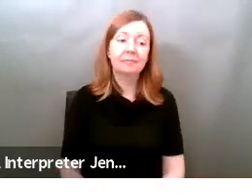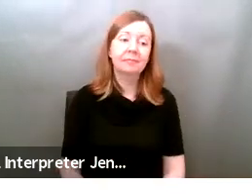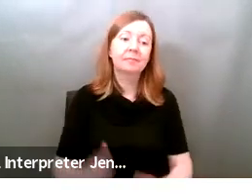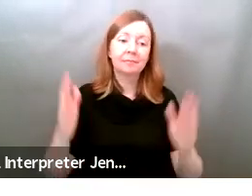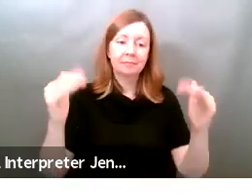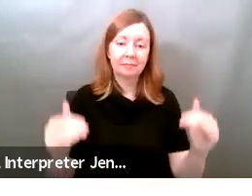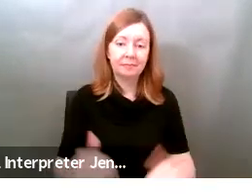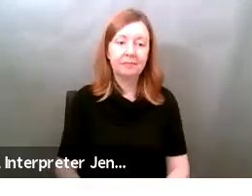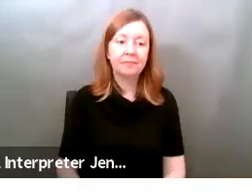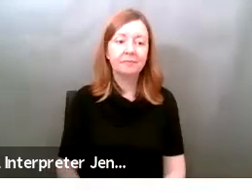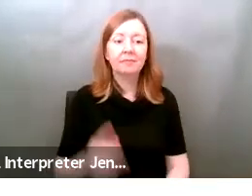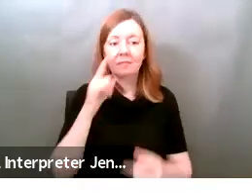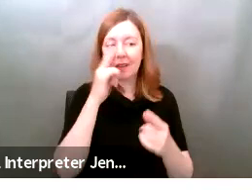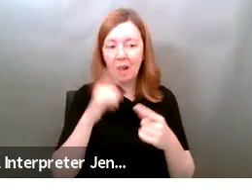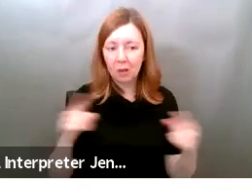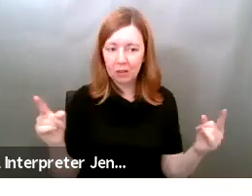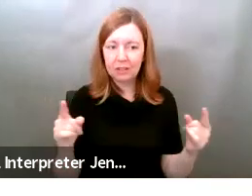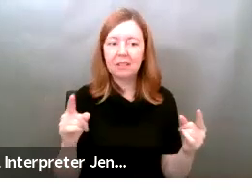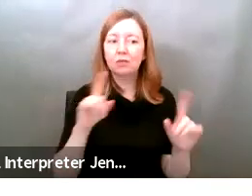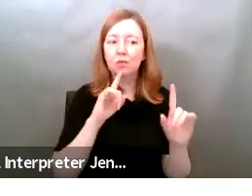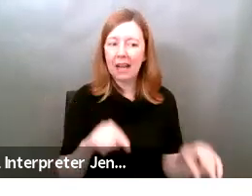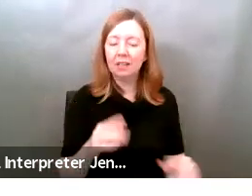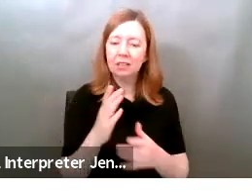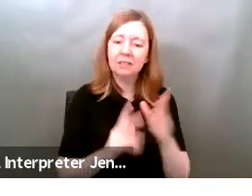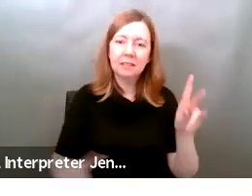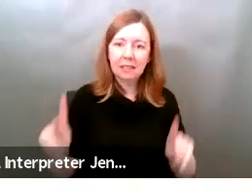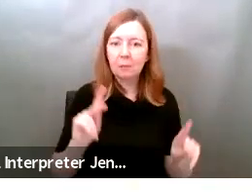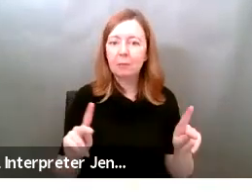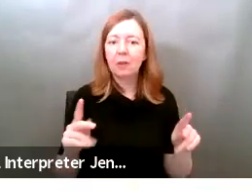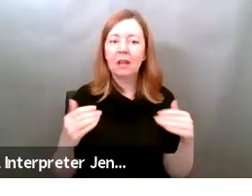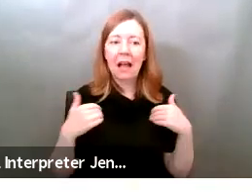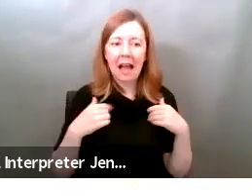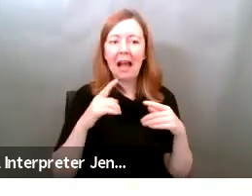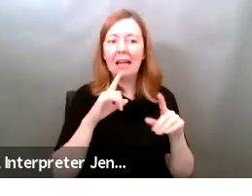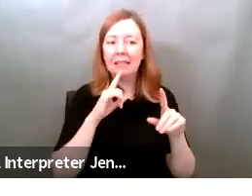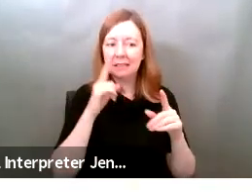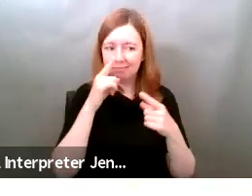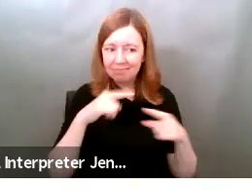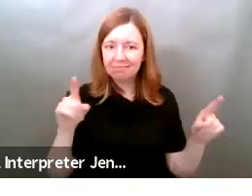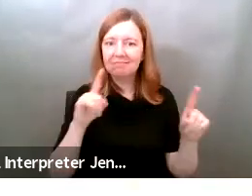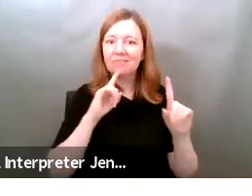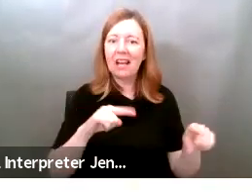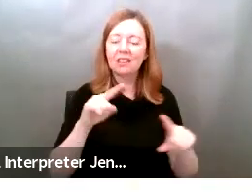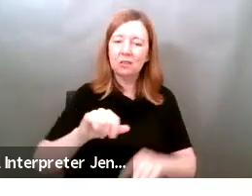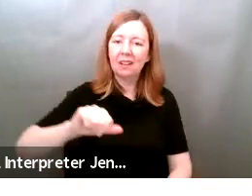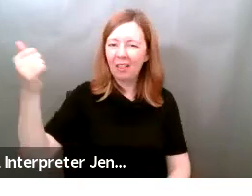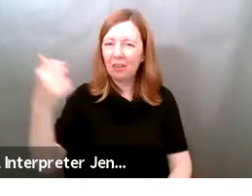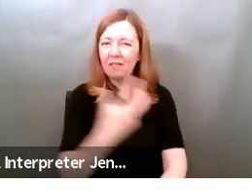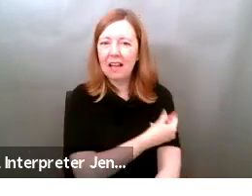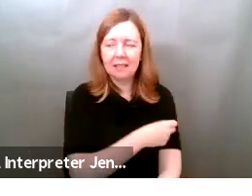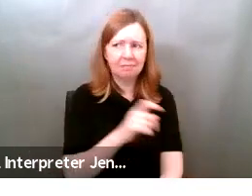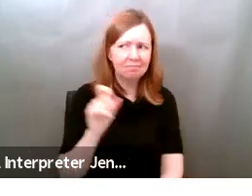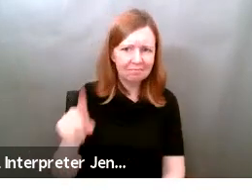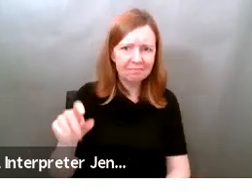Another question is about allergic reactions. Some people have had an allergic reaction to a different vaccine and ask, can I